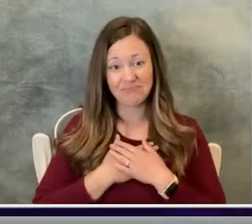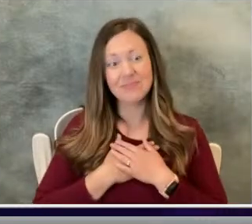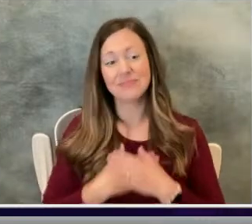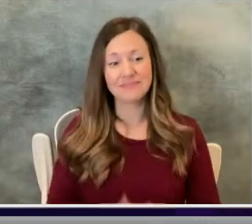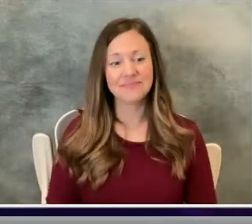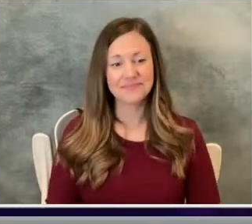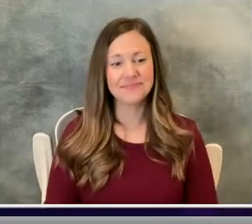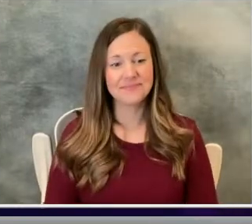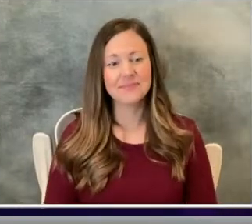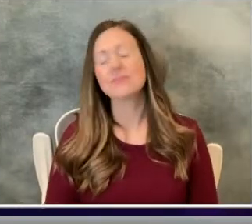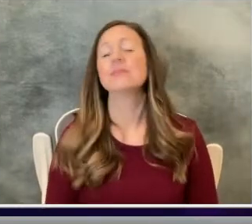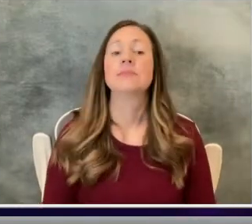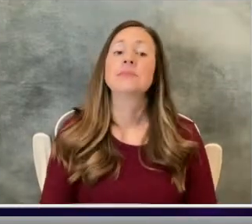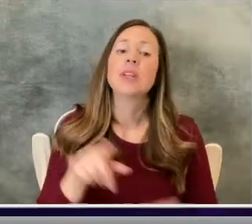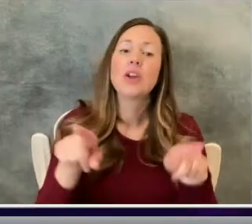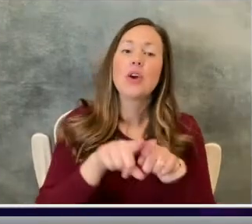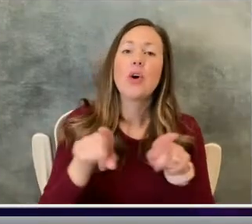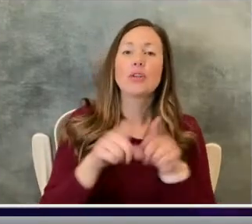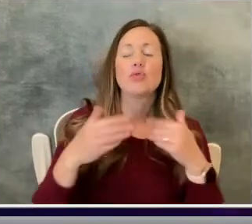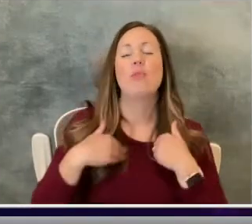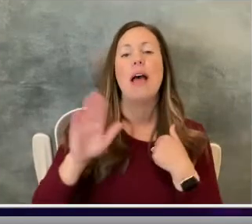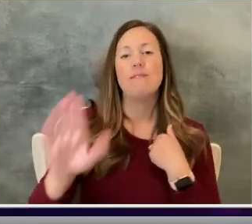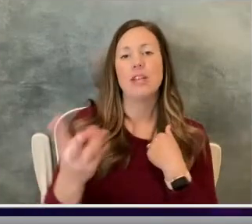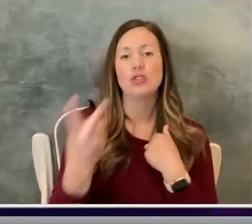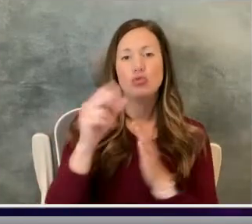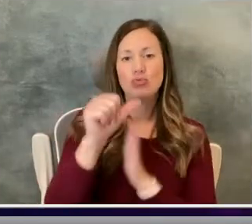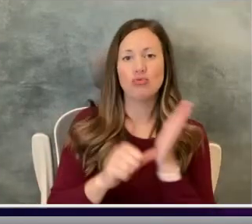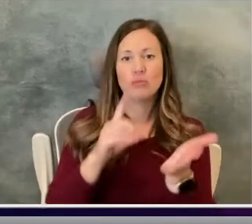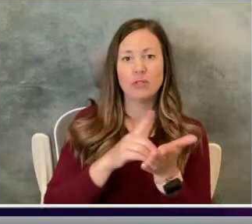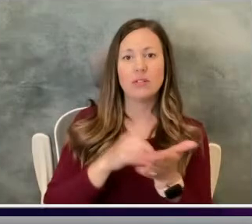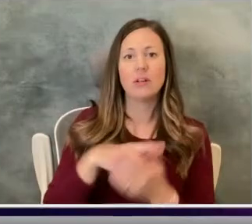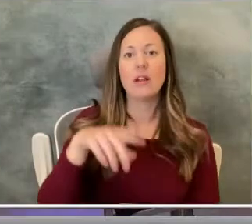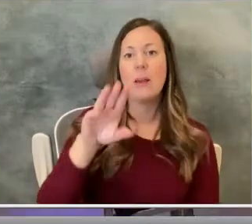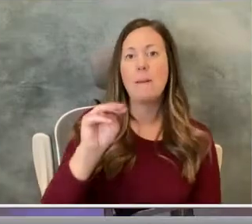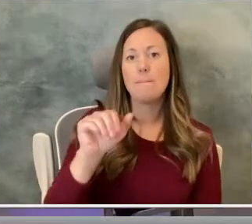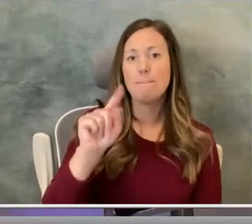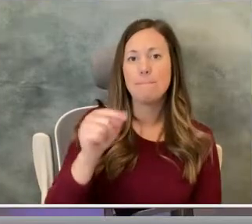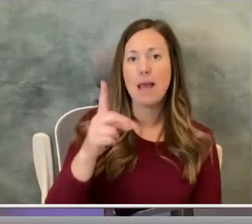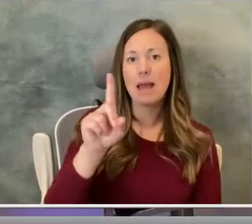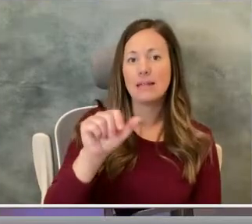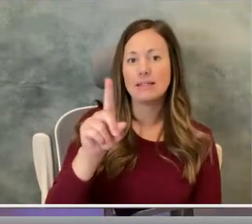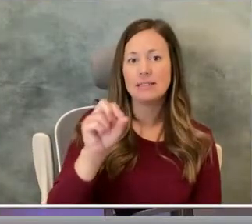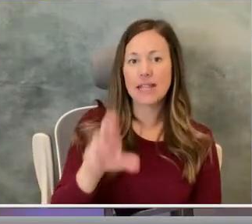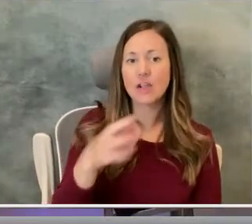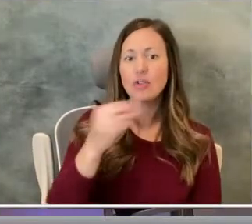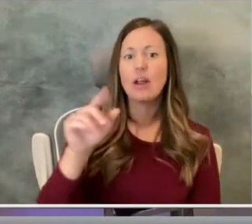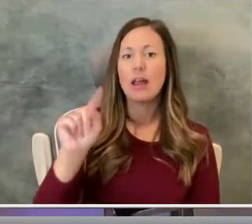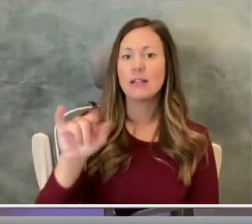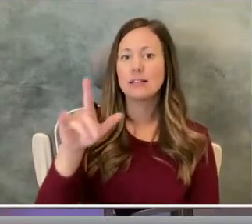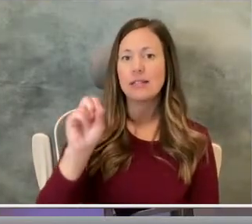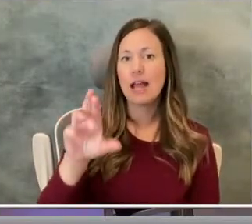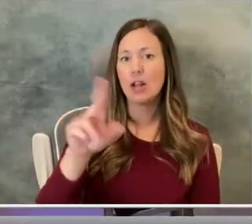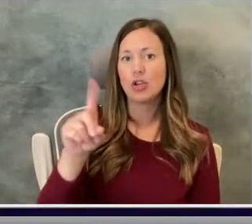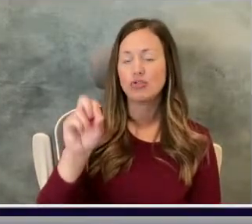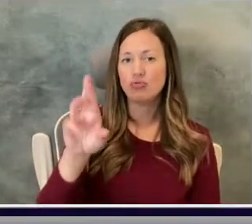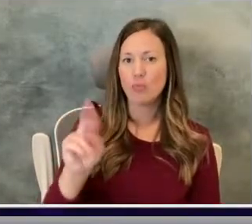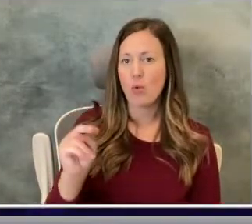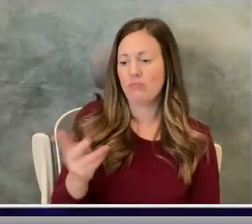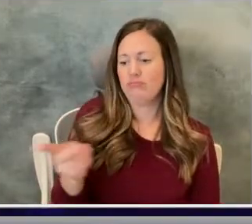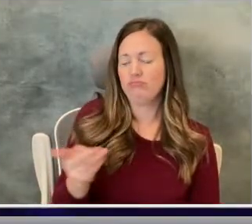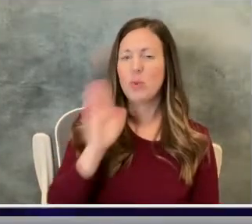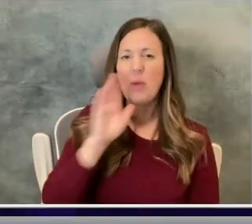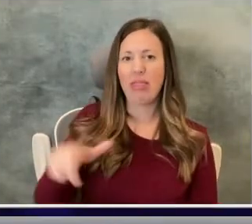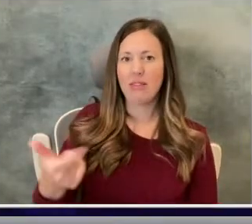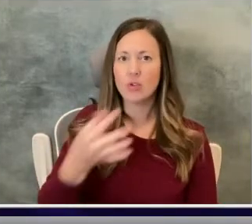We're also joined by his two surgeons, Dr. Matt Danter and Dr. Tyler Zorn. Thank you both for being here. We'll get to you guys in a second. First of all,